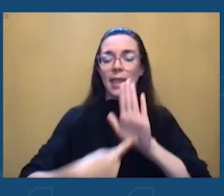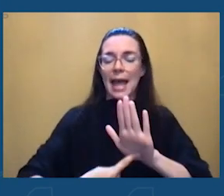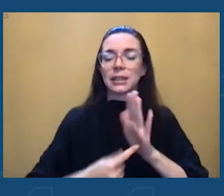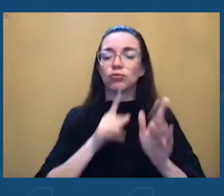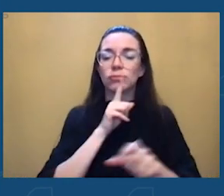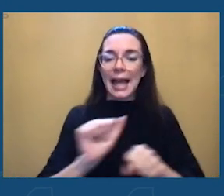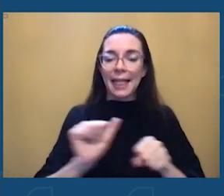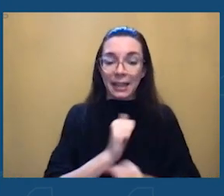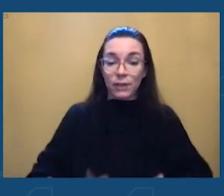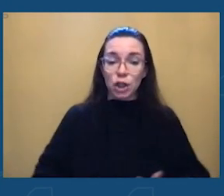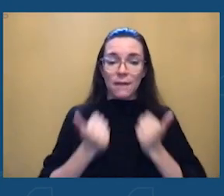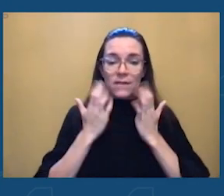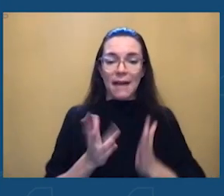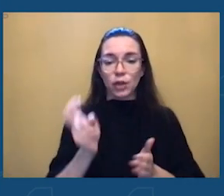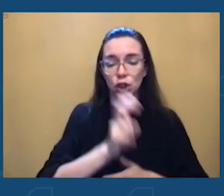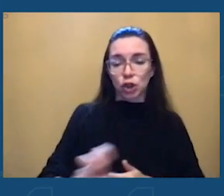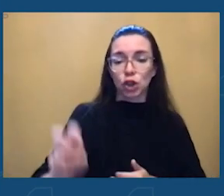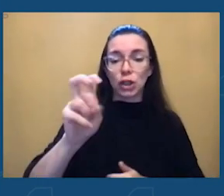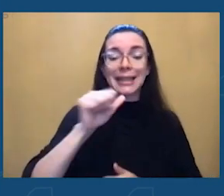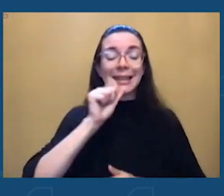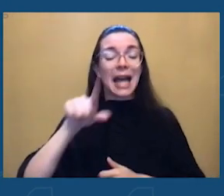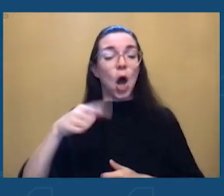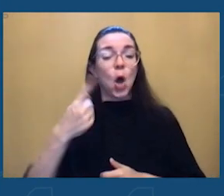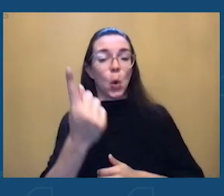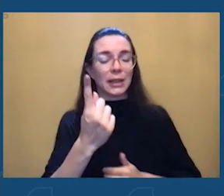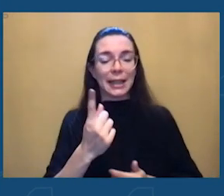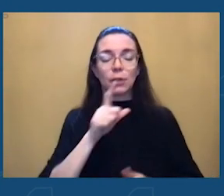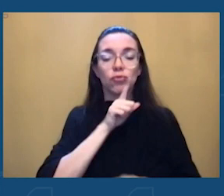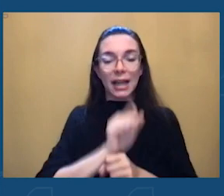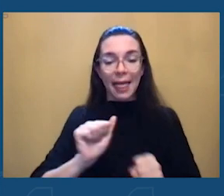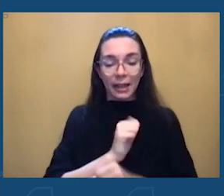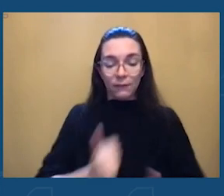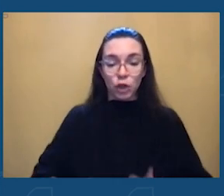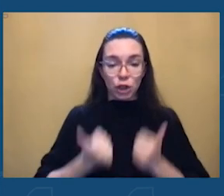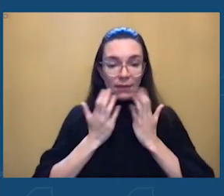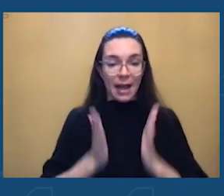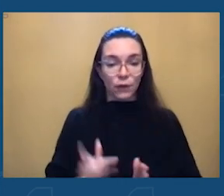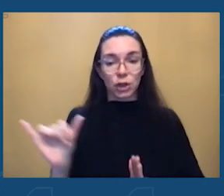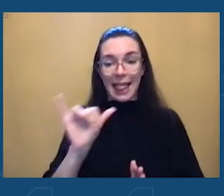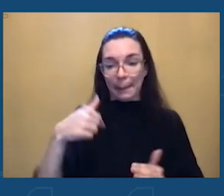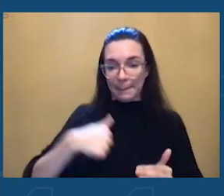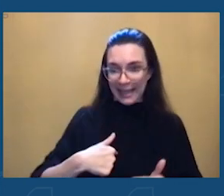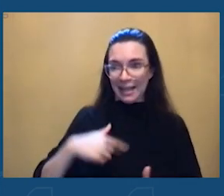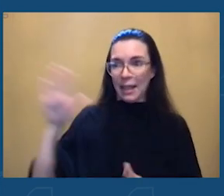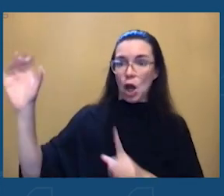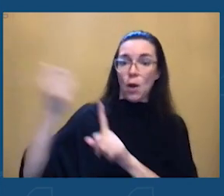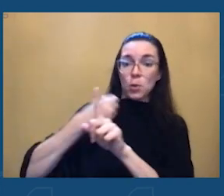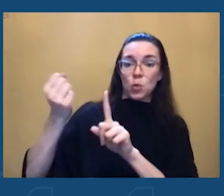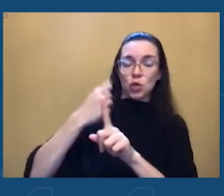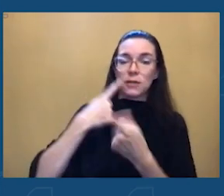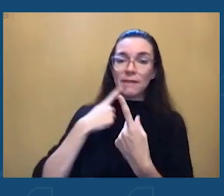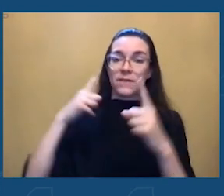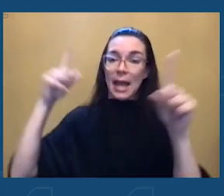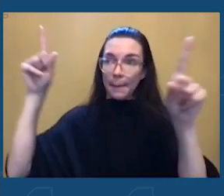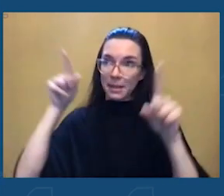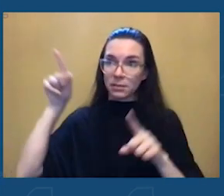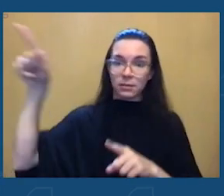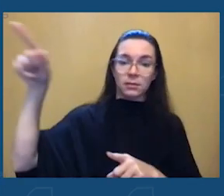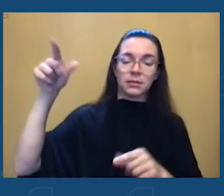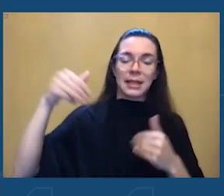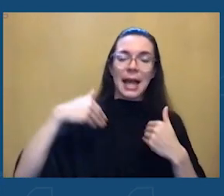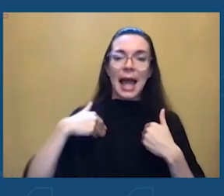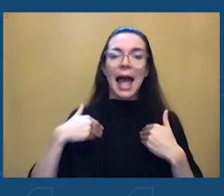and not just the reality for survivors like me, whose abusers happen to be famous enough to merit coverage in the New York